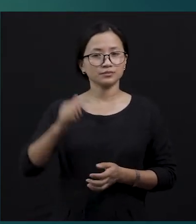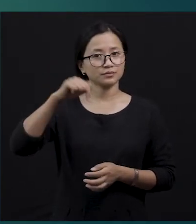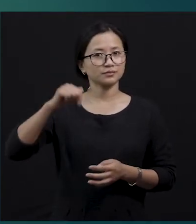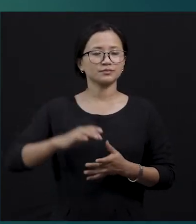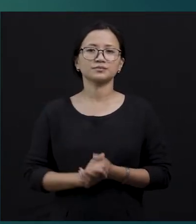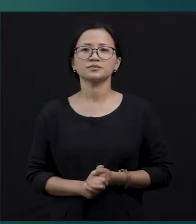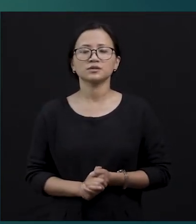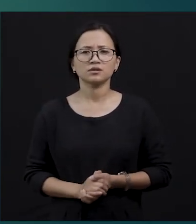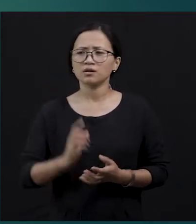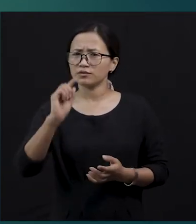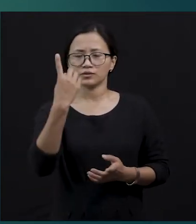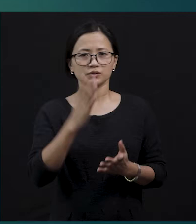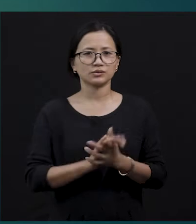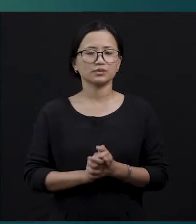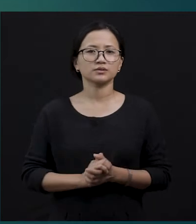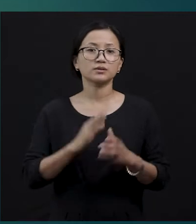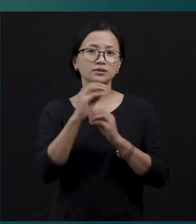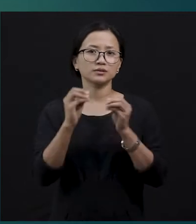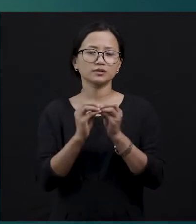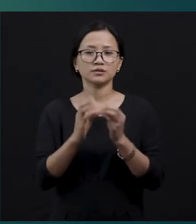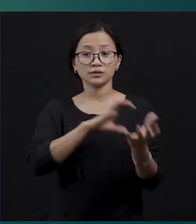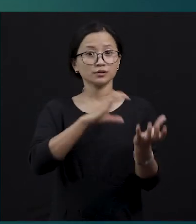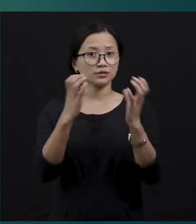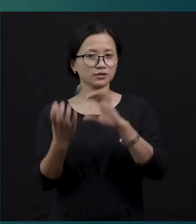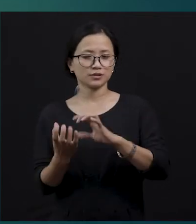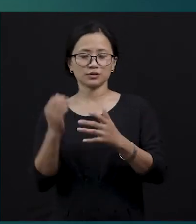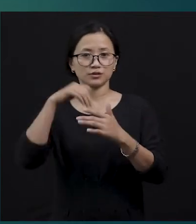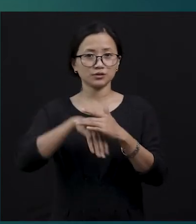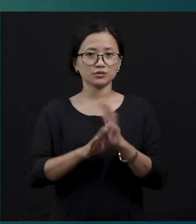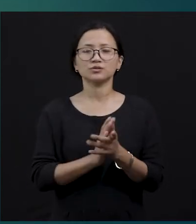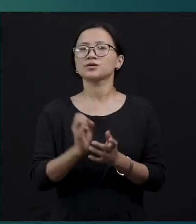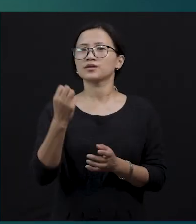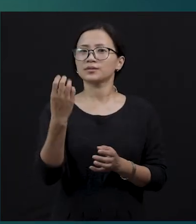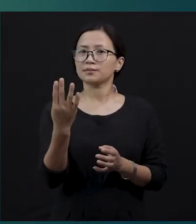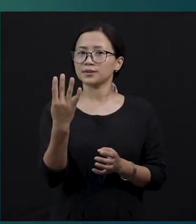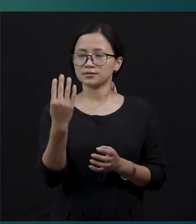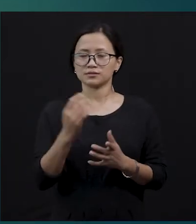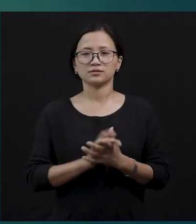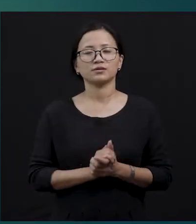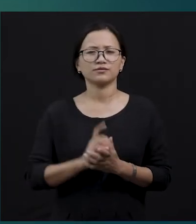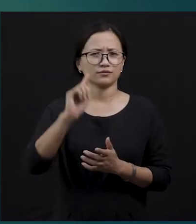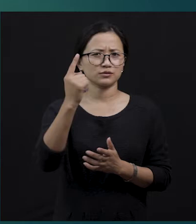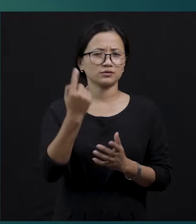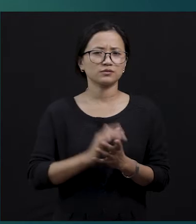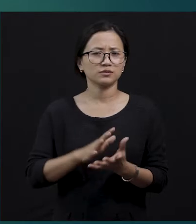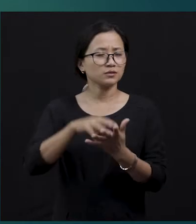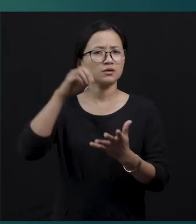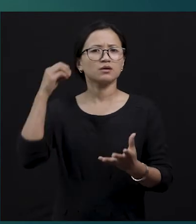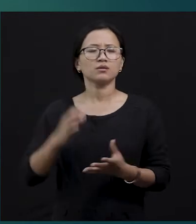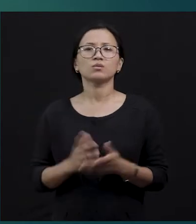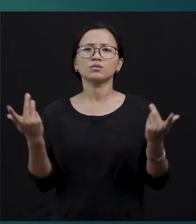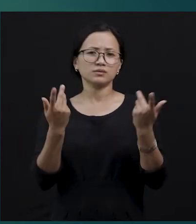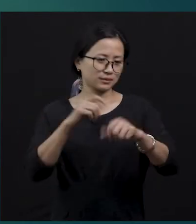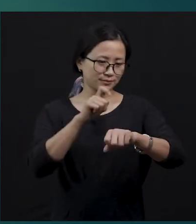now the first one is about change into minutes, right? So, first of all, let us learn what